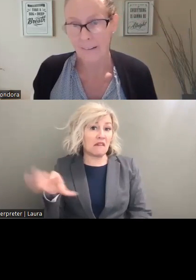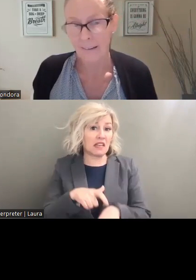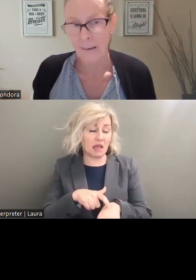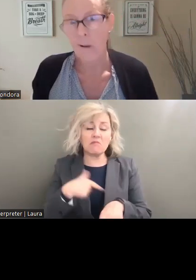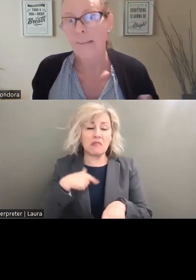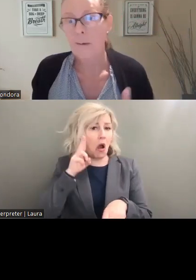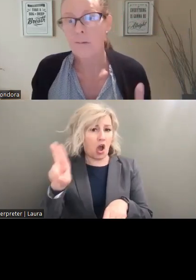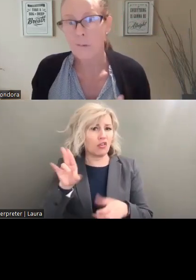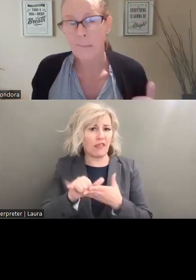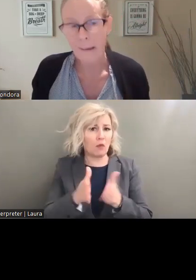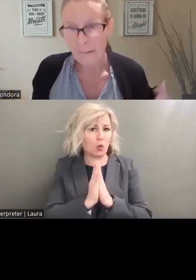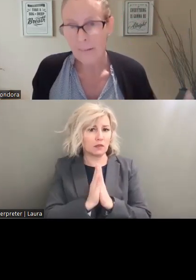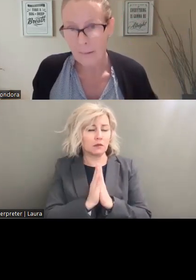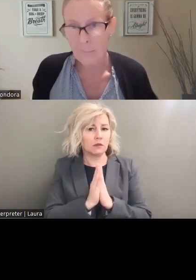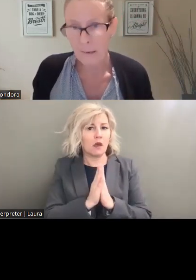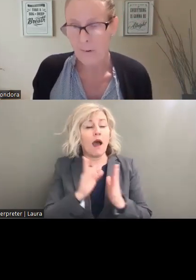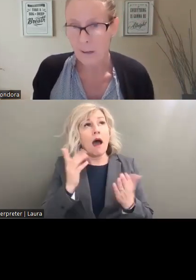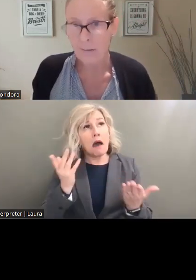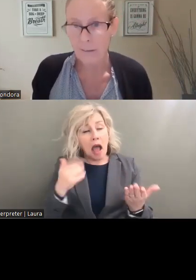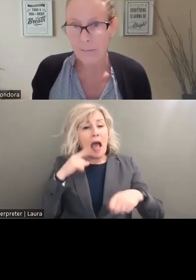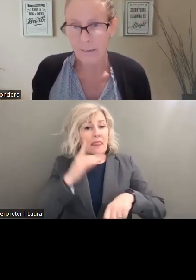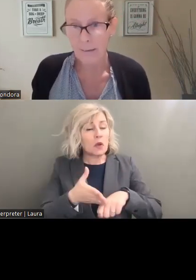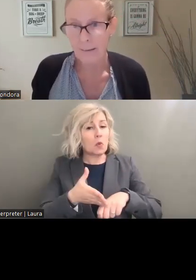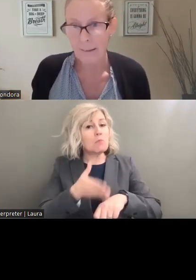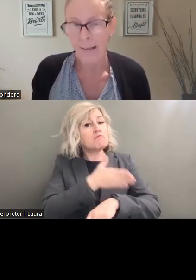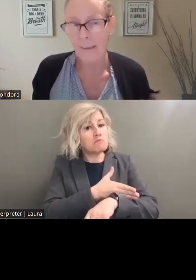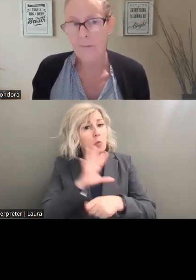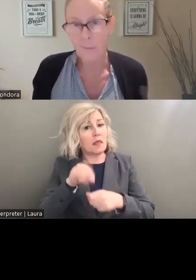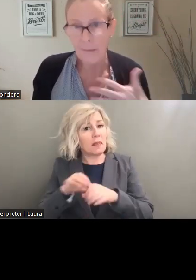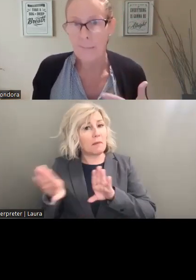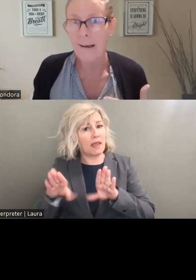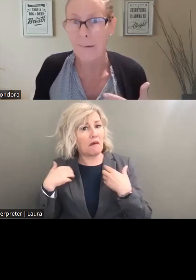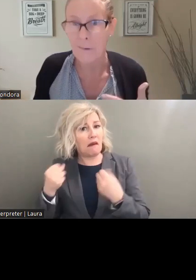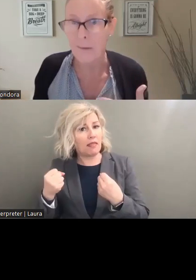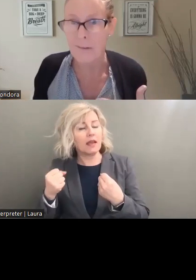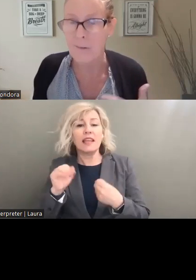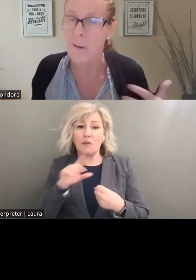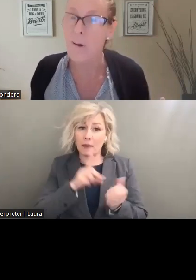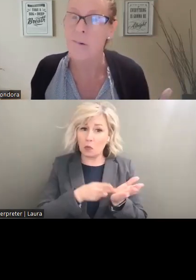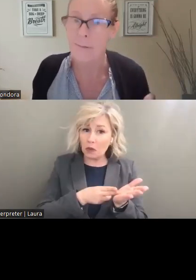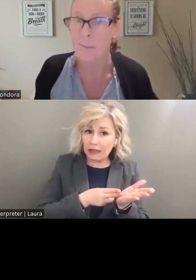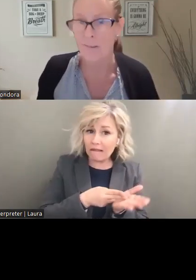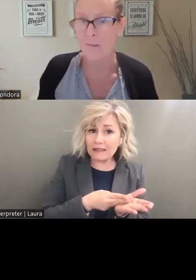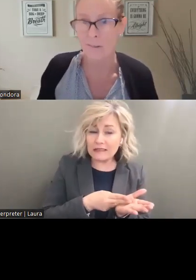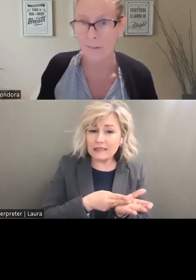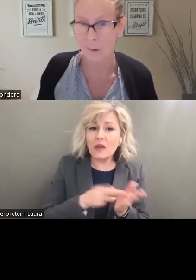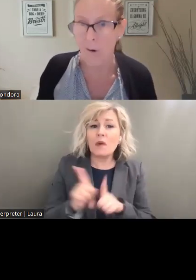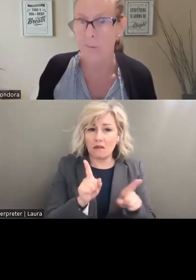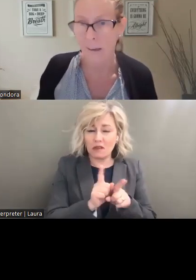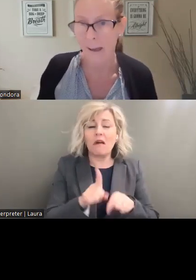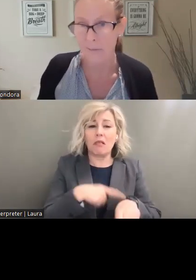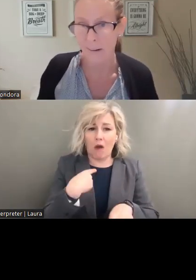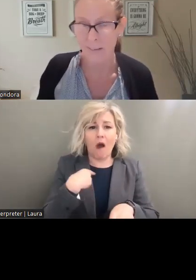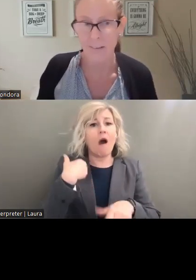honored. And while I think we're doing better in the behavioral health arena, I think if we're really being honest with ourselves, we also have a ways to